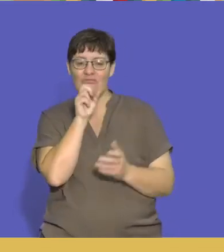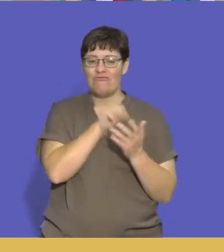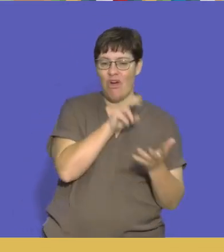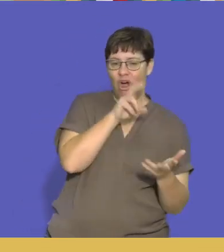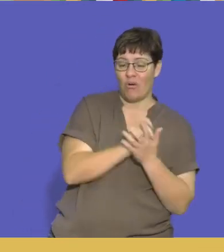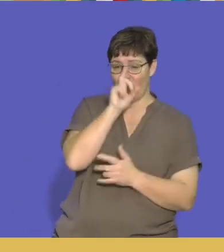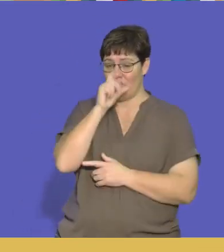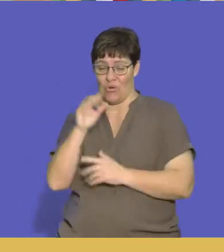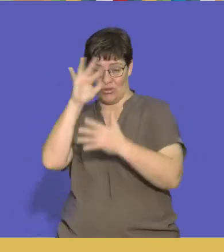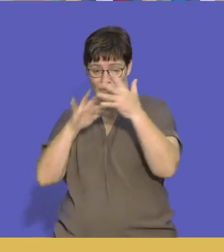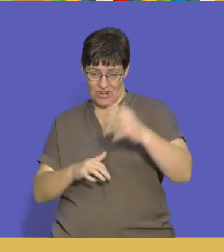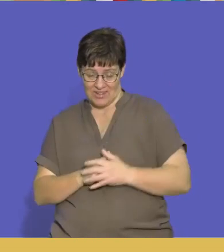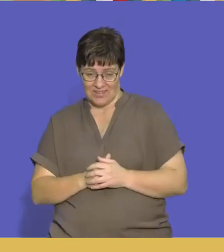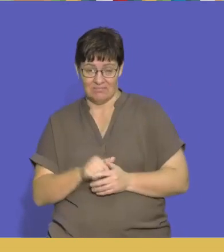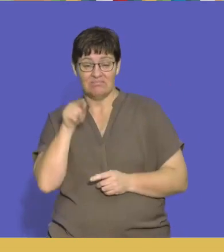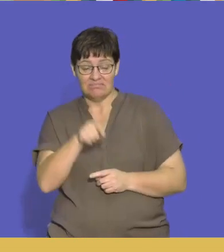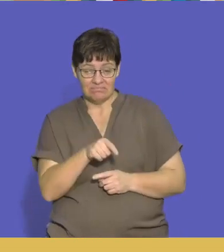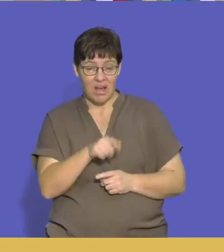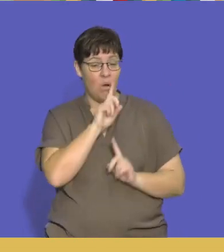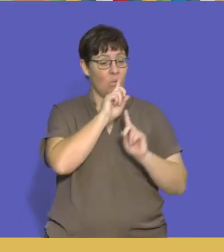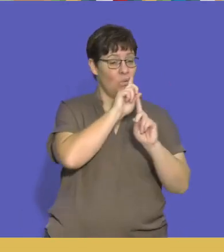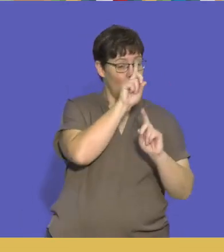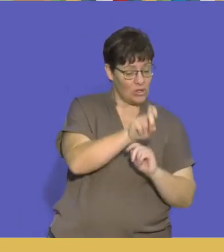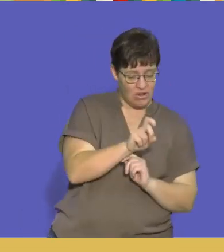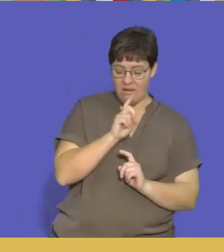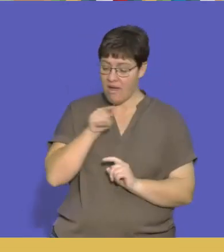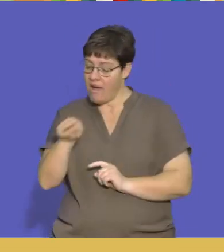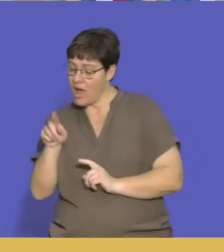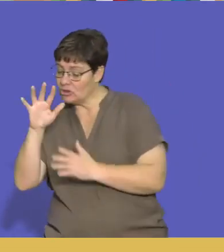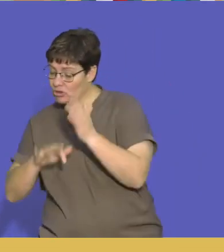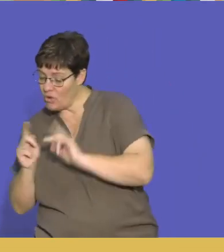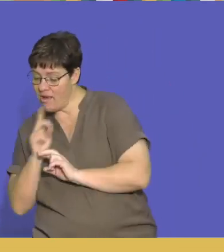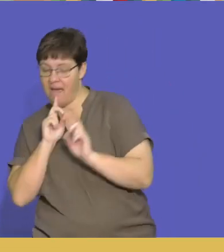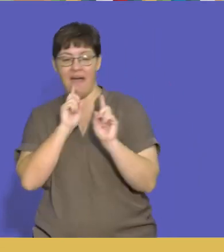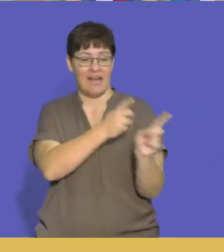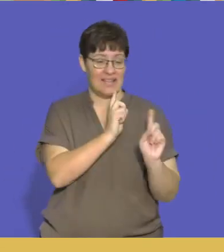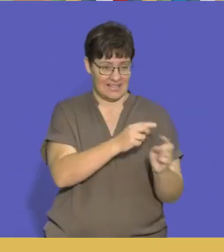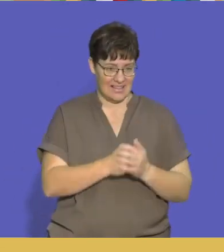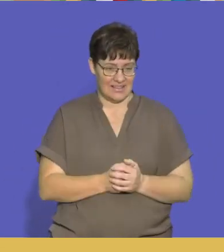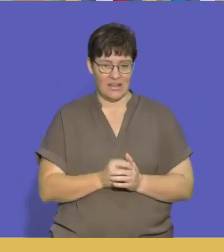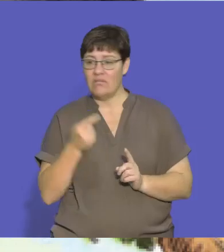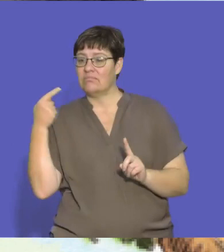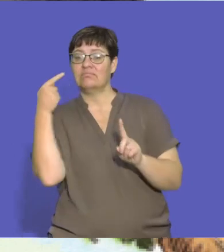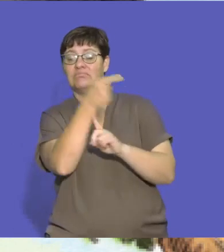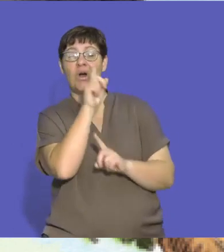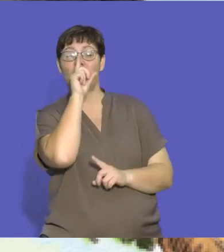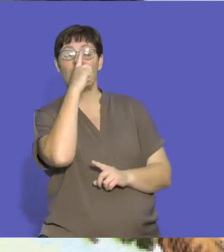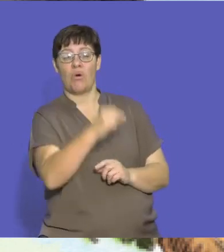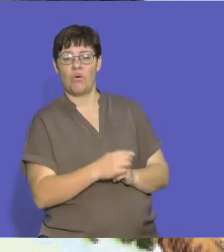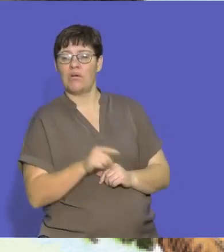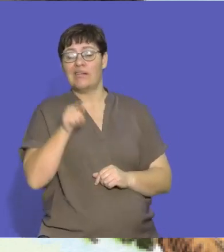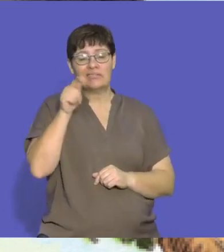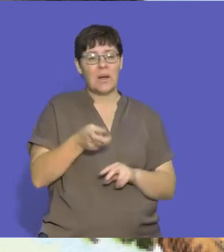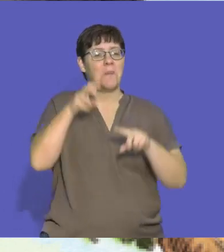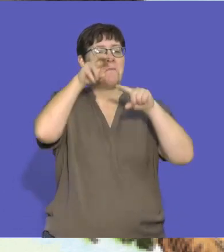frog story. Use the story to answer the questions. Point to the first picture of the crow.